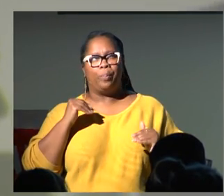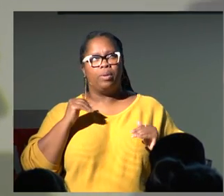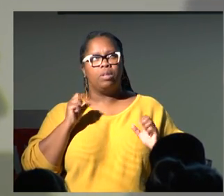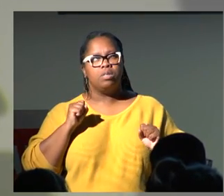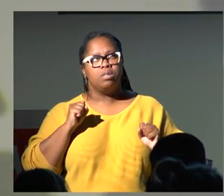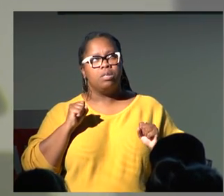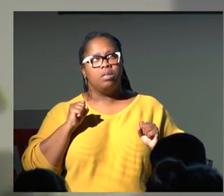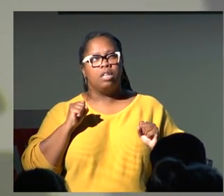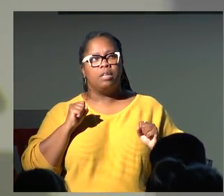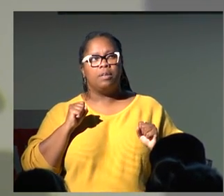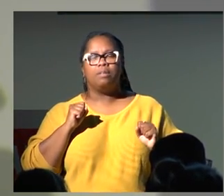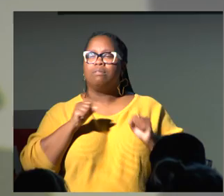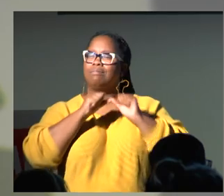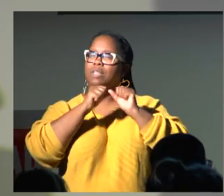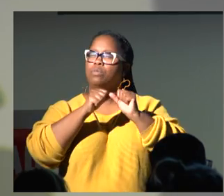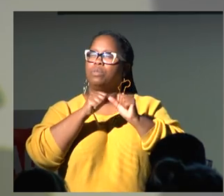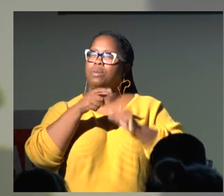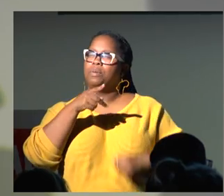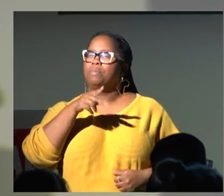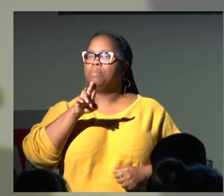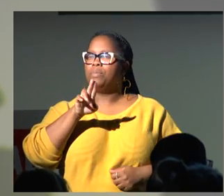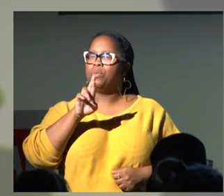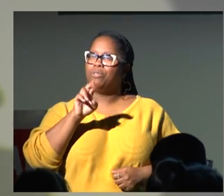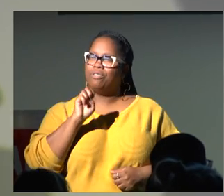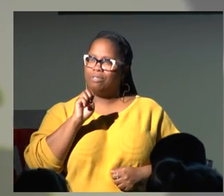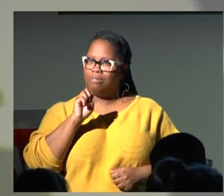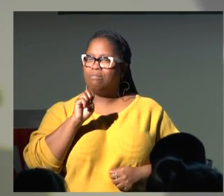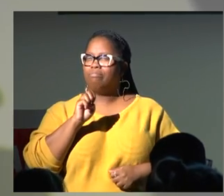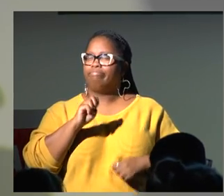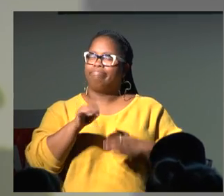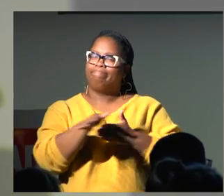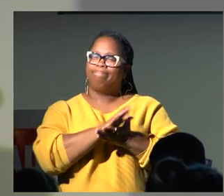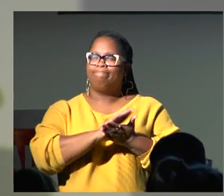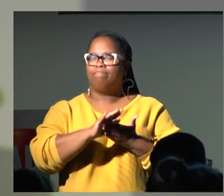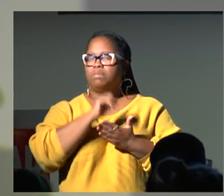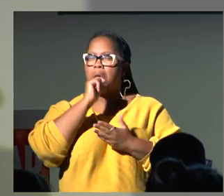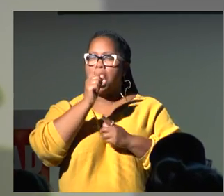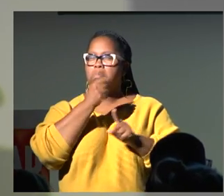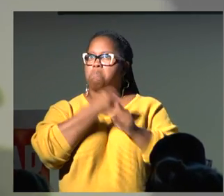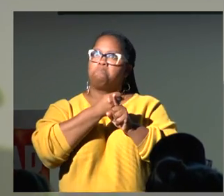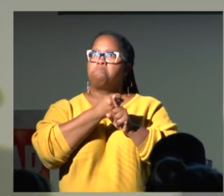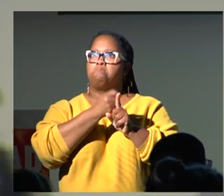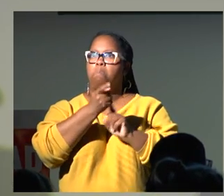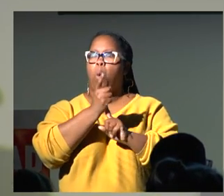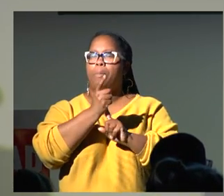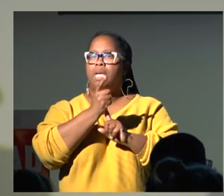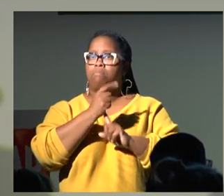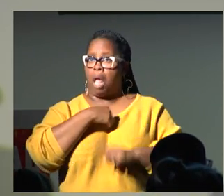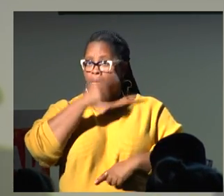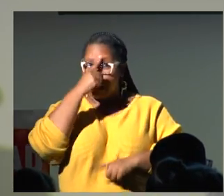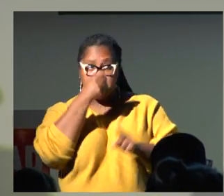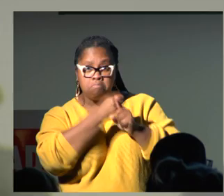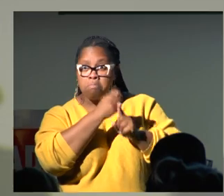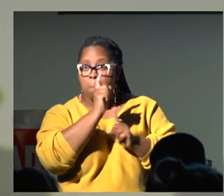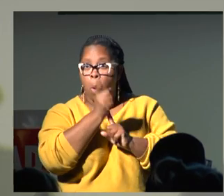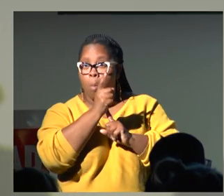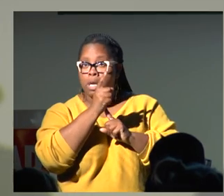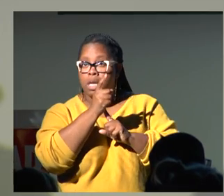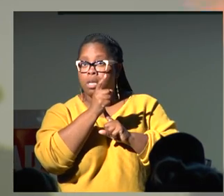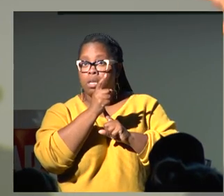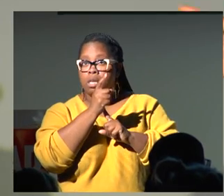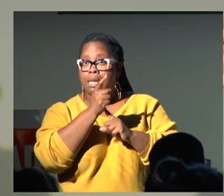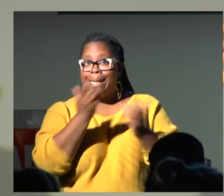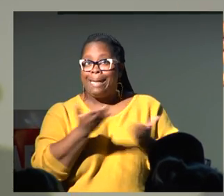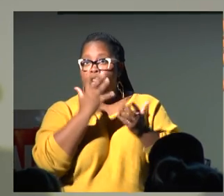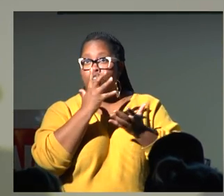it remains to be pure, you know, not just like a moment. I don't think it's going to be a moment. I think it's here to stay.